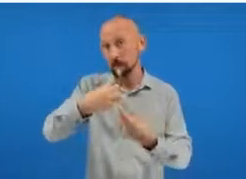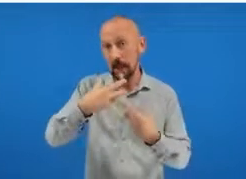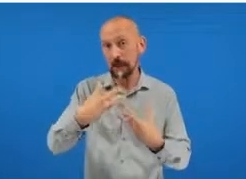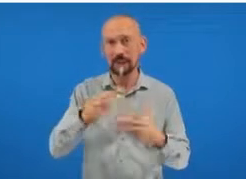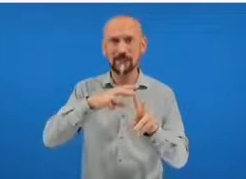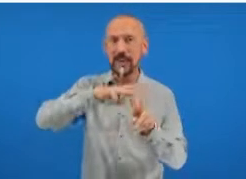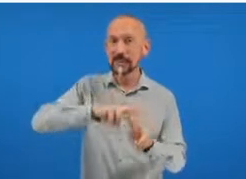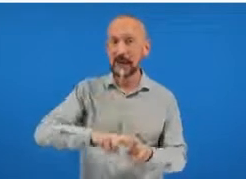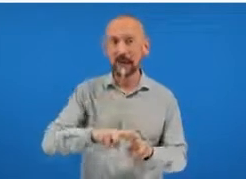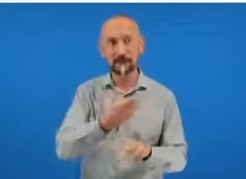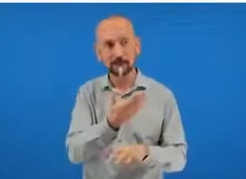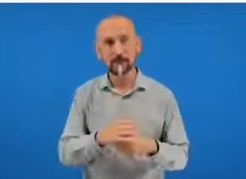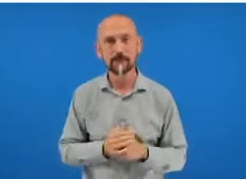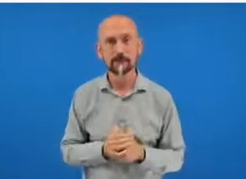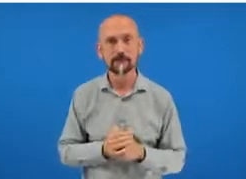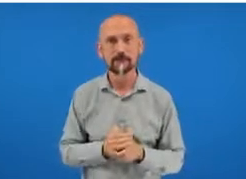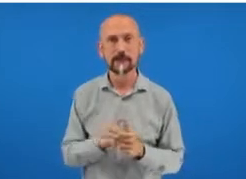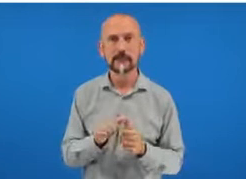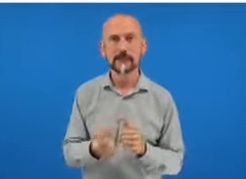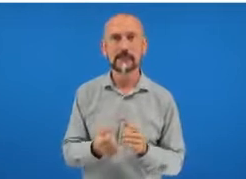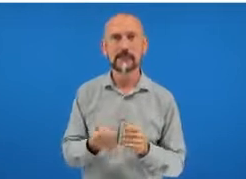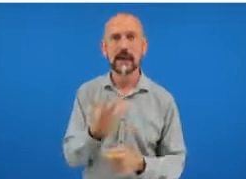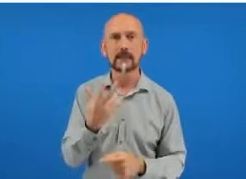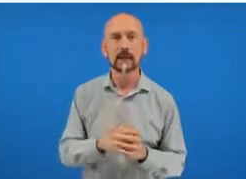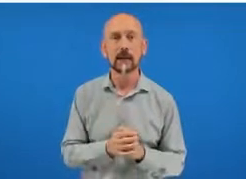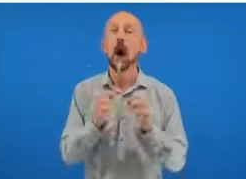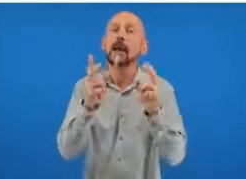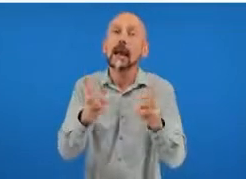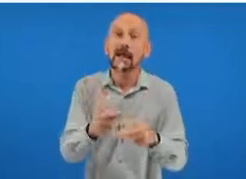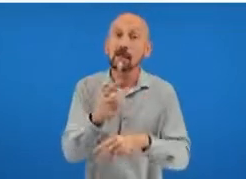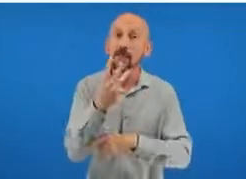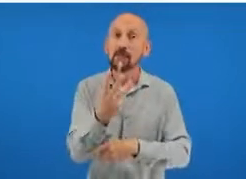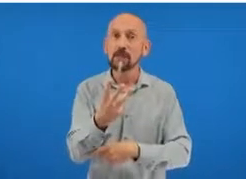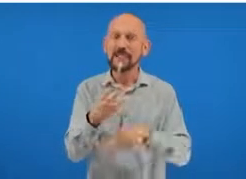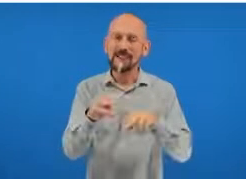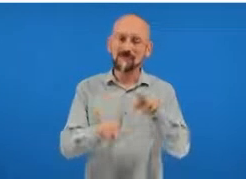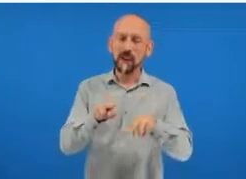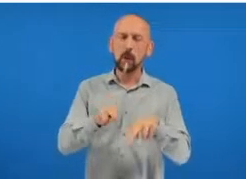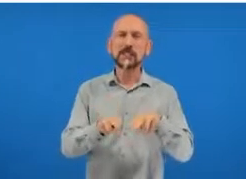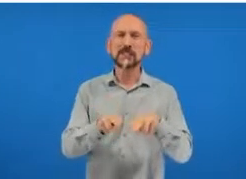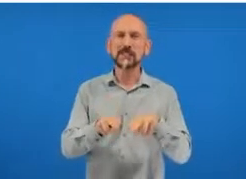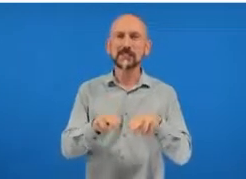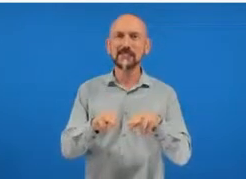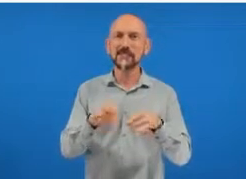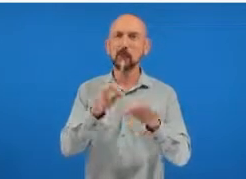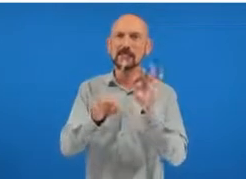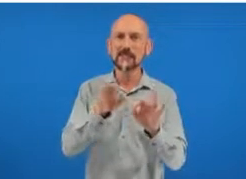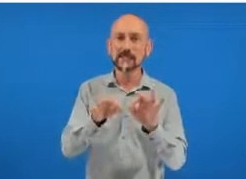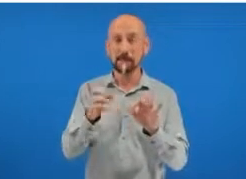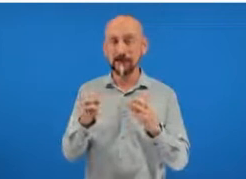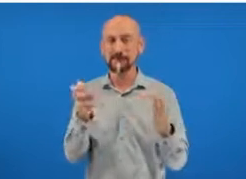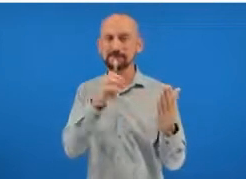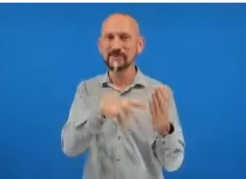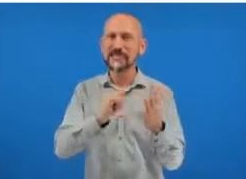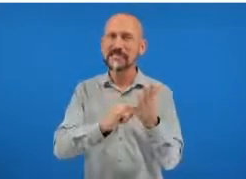slide, please. Okay, so 3 evaluation questions have just been inputted into the Slido window. Before you